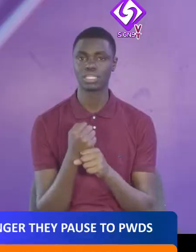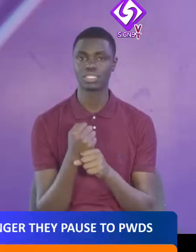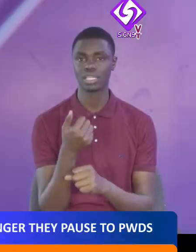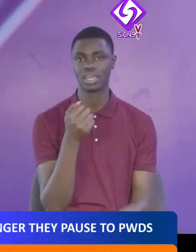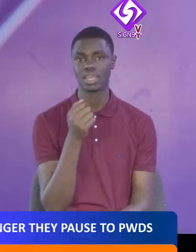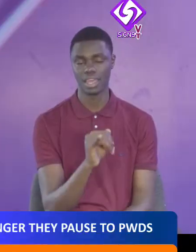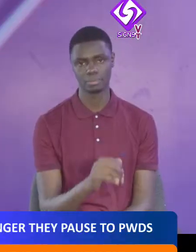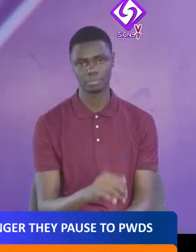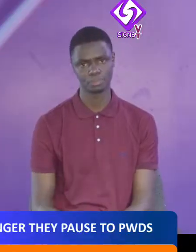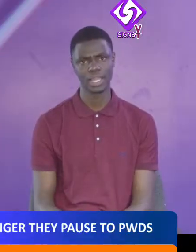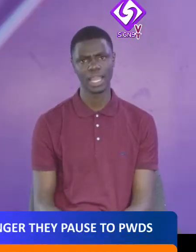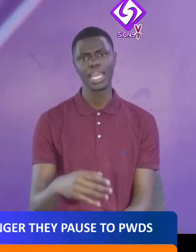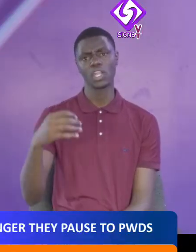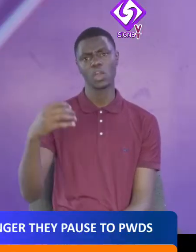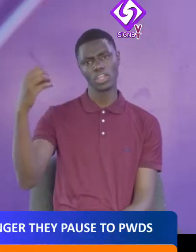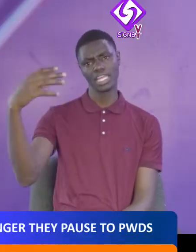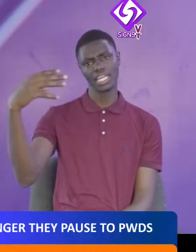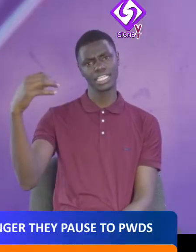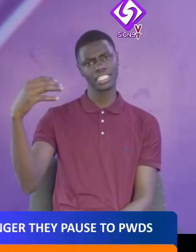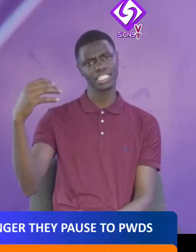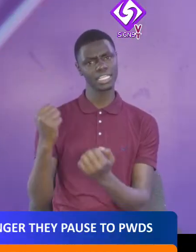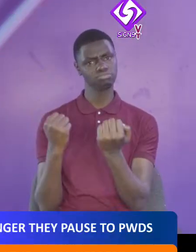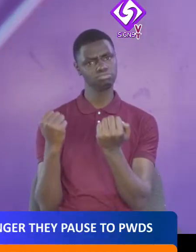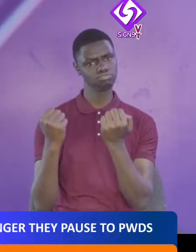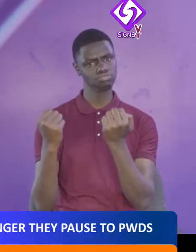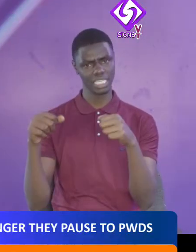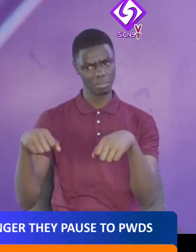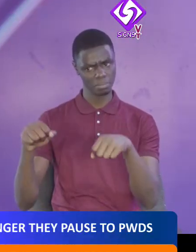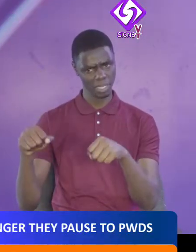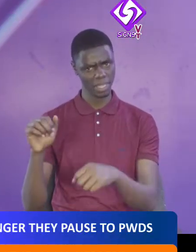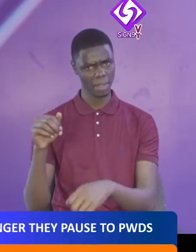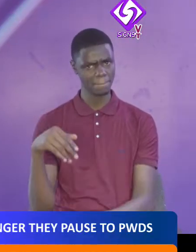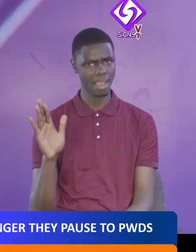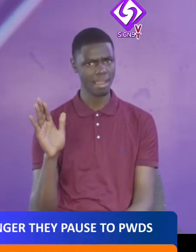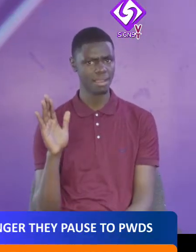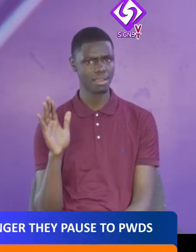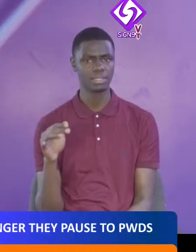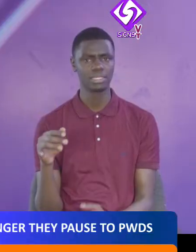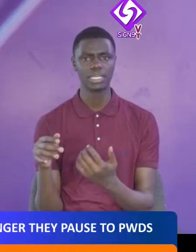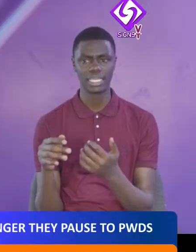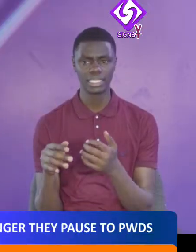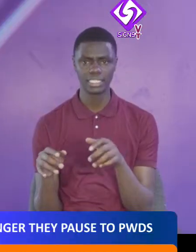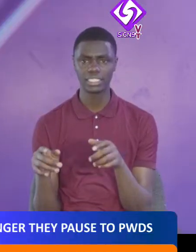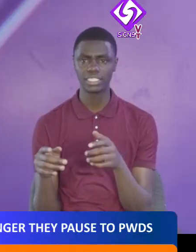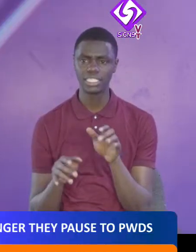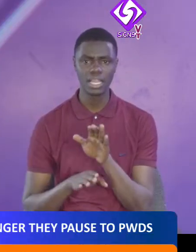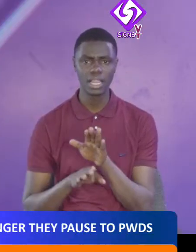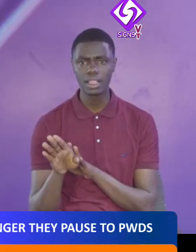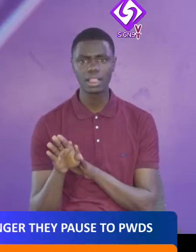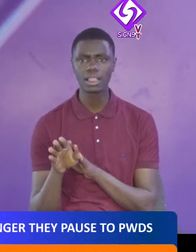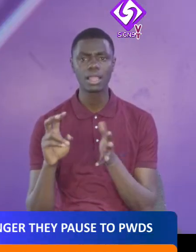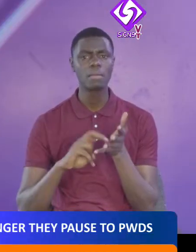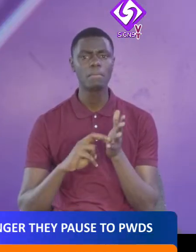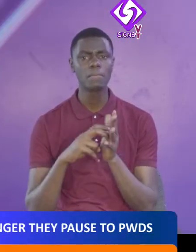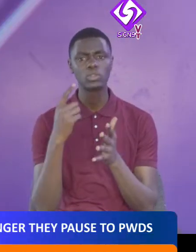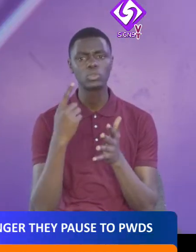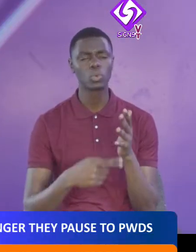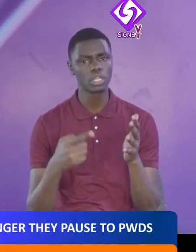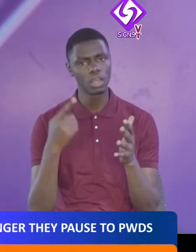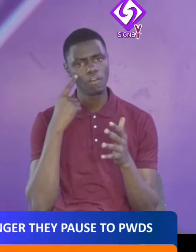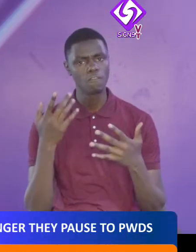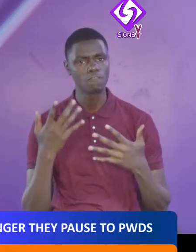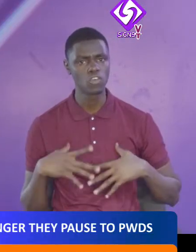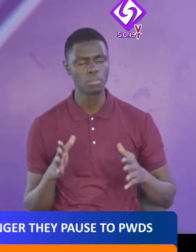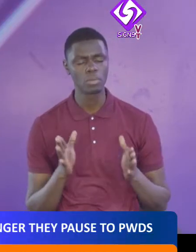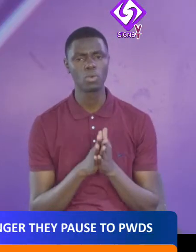The electric automobile and its development. Yes. What does it mean for persons with disabilities and